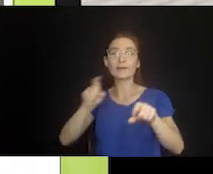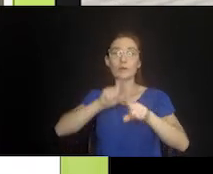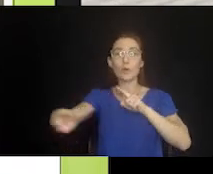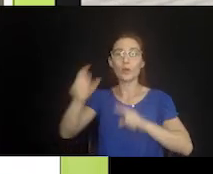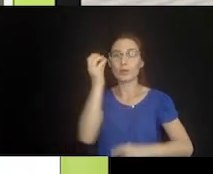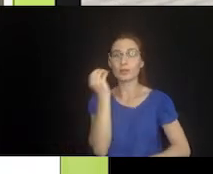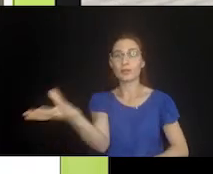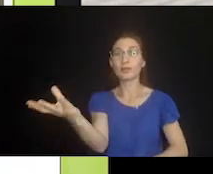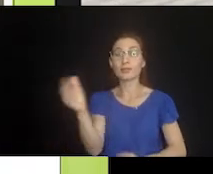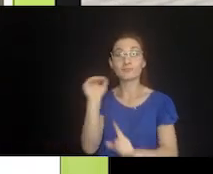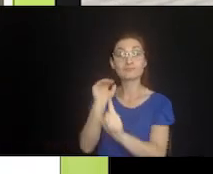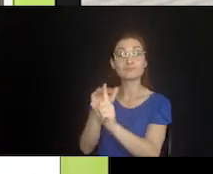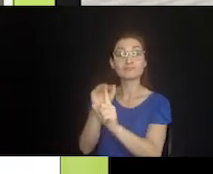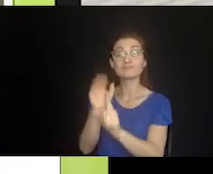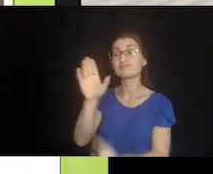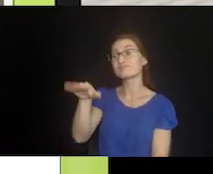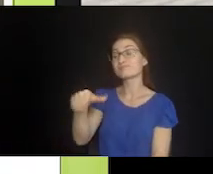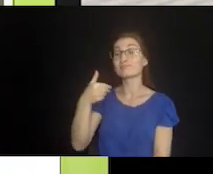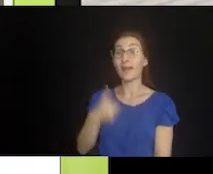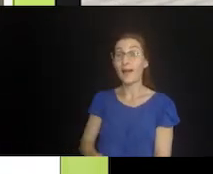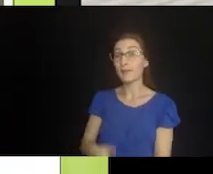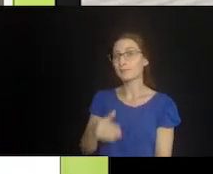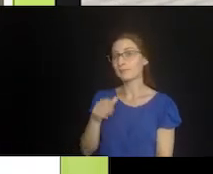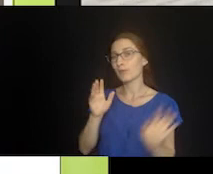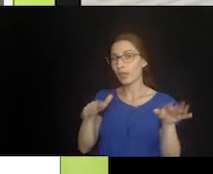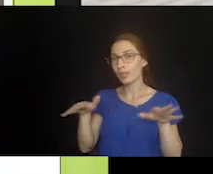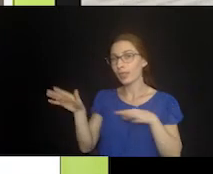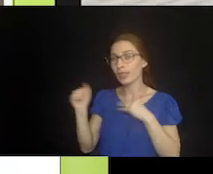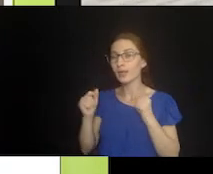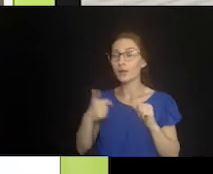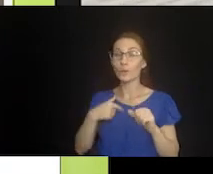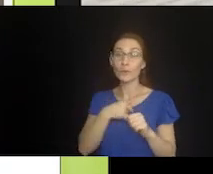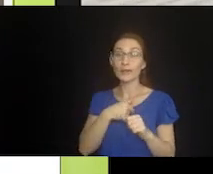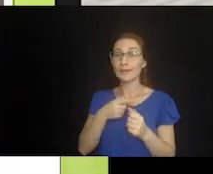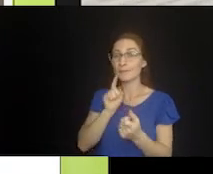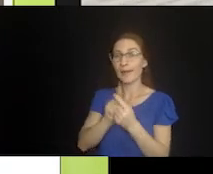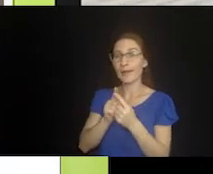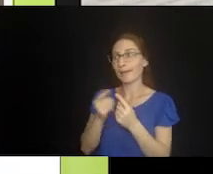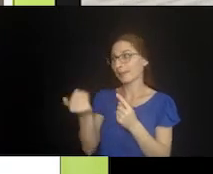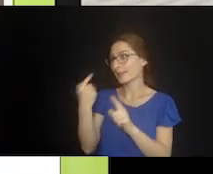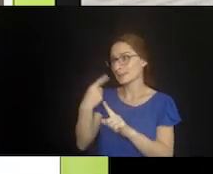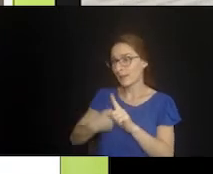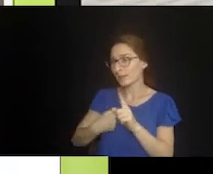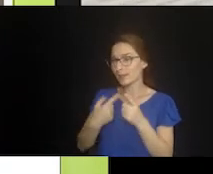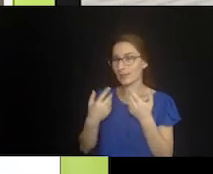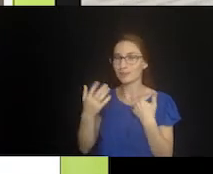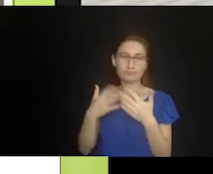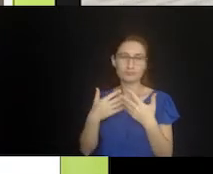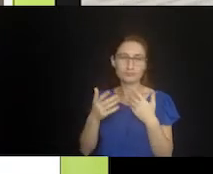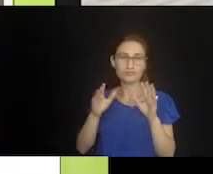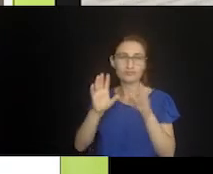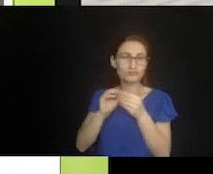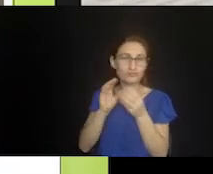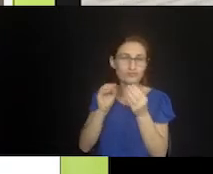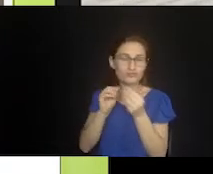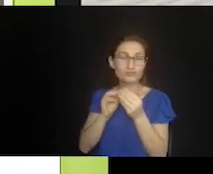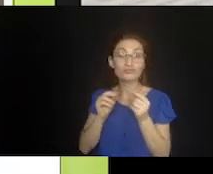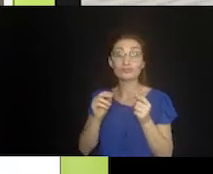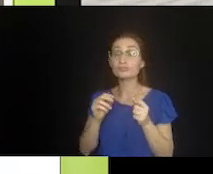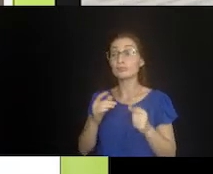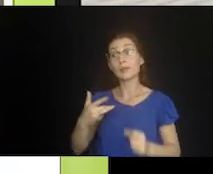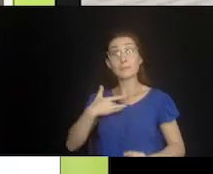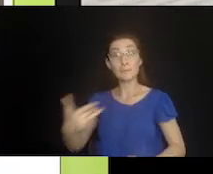when you need them, you can call them and remind them, hey, this is so and so, we met last